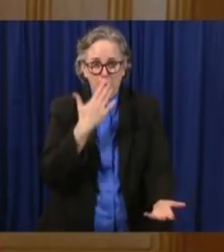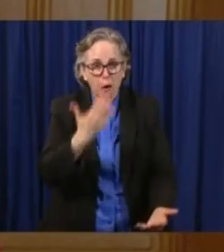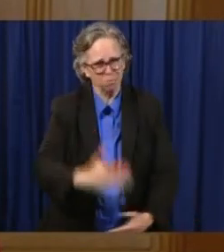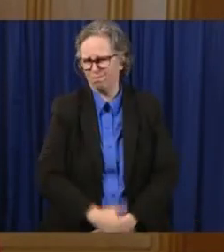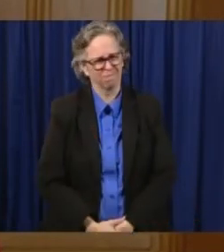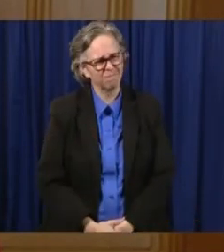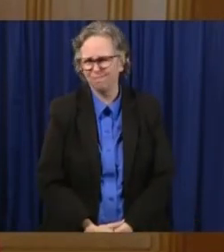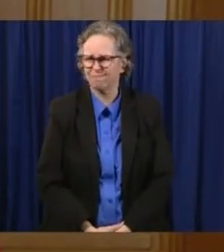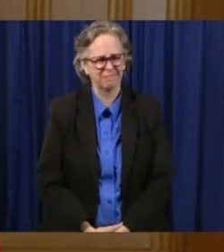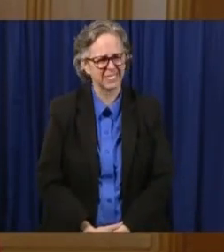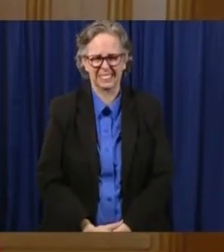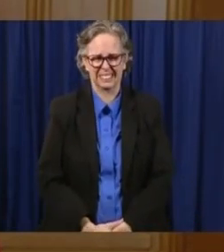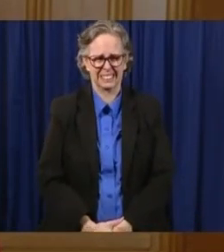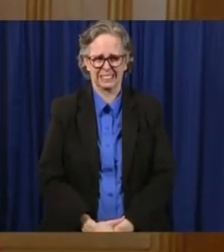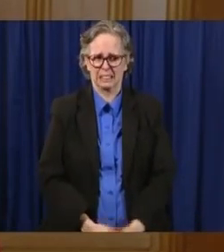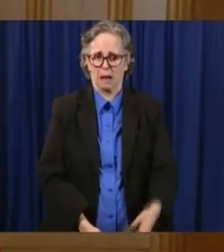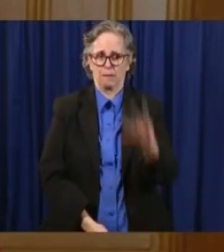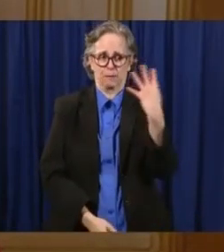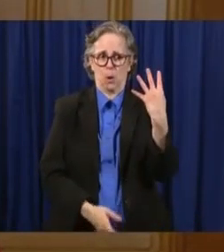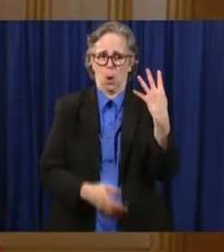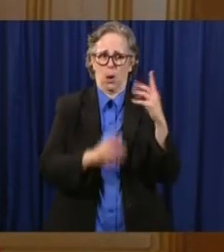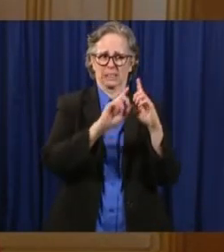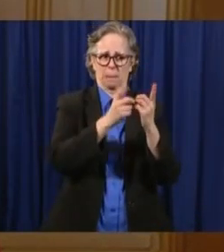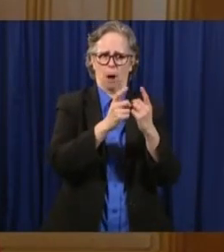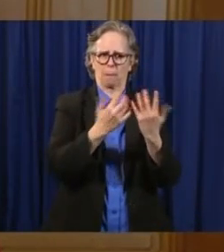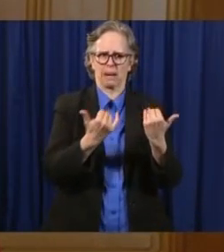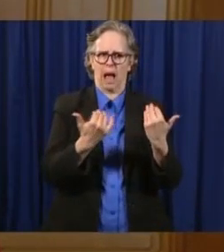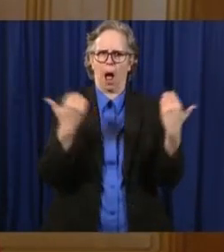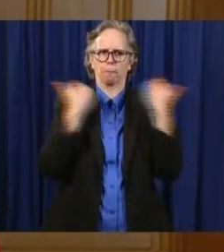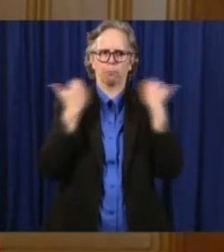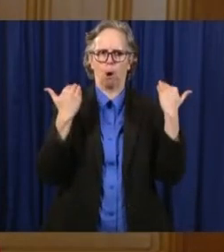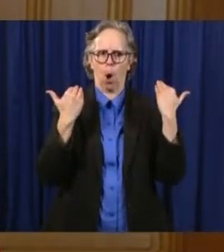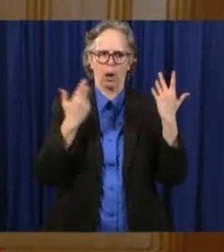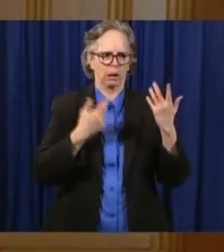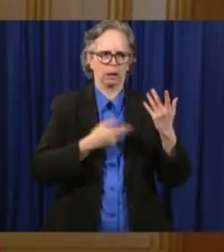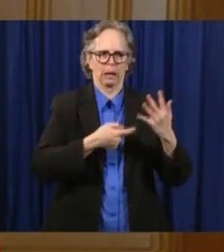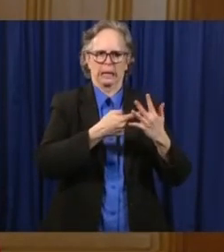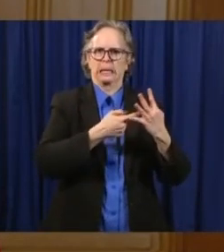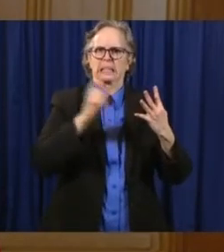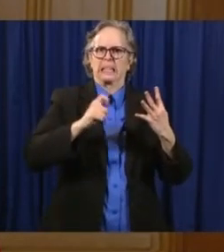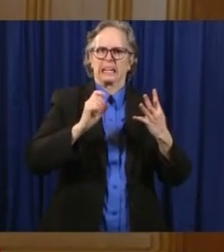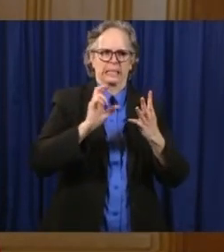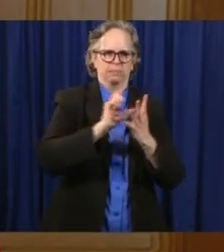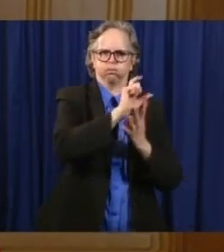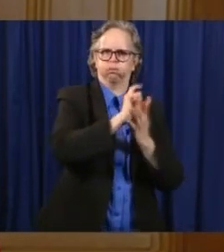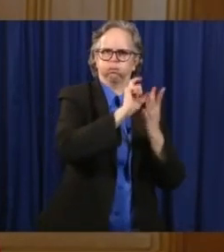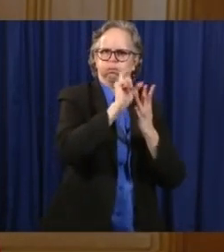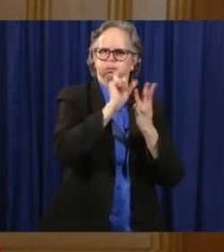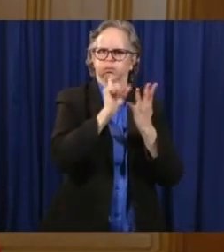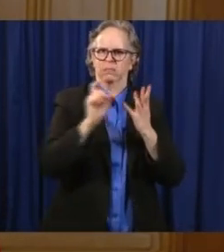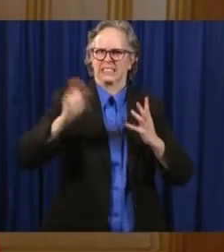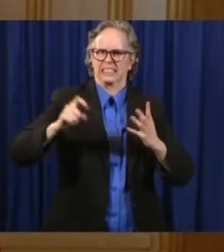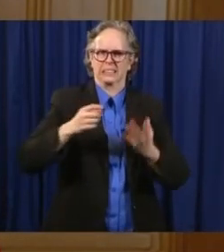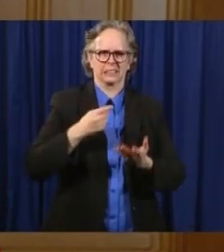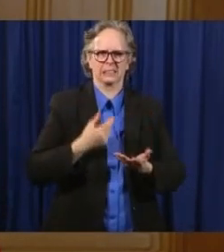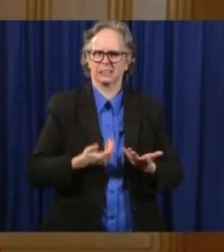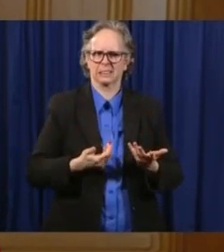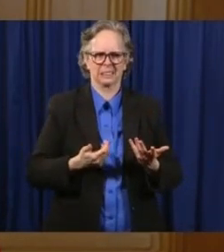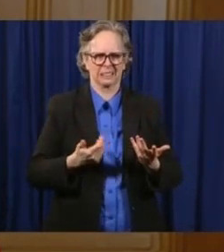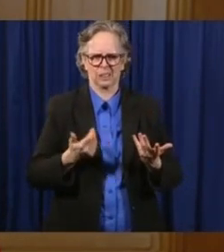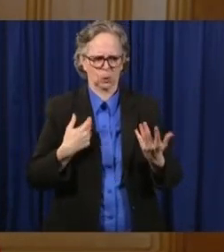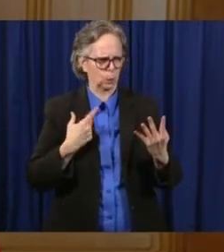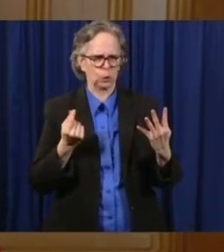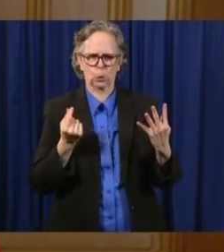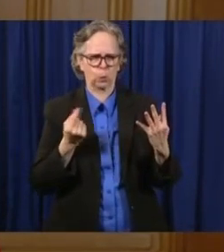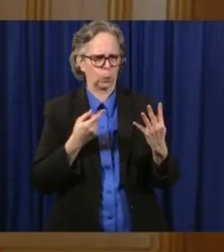huge portion of the budget. So, you know, we're going to have to look at those departments. We're going to have